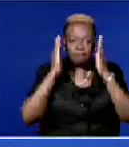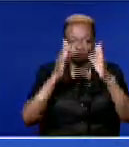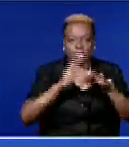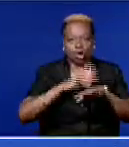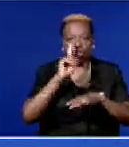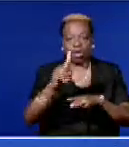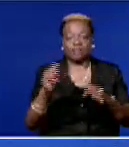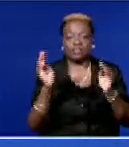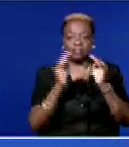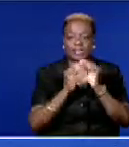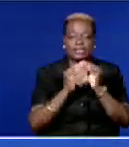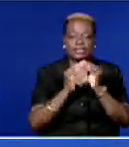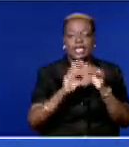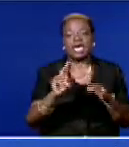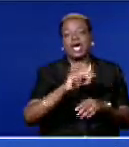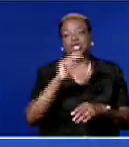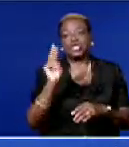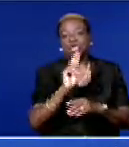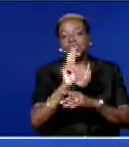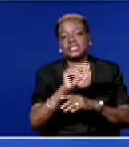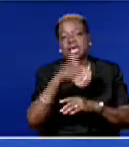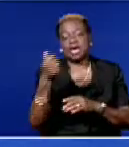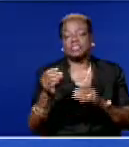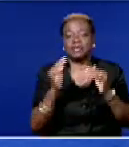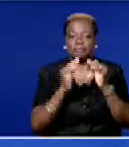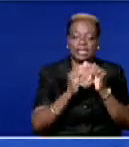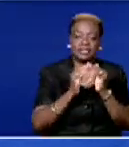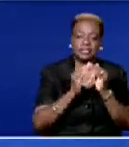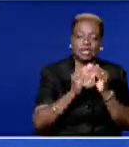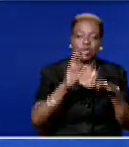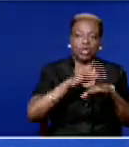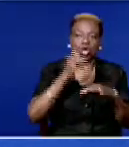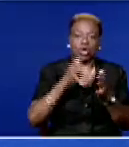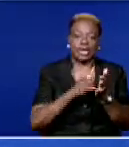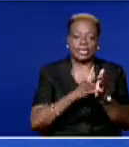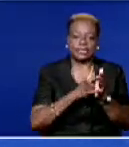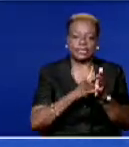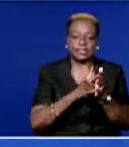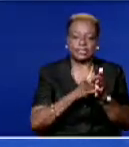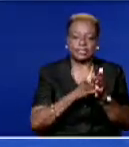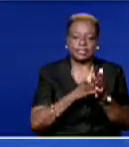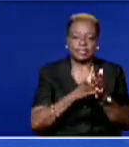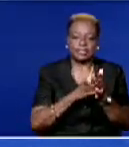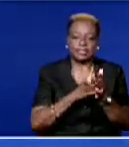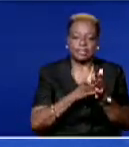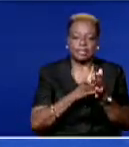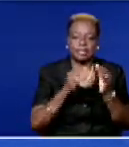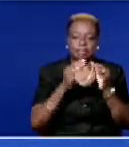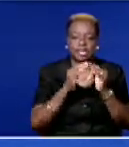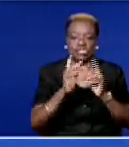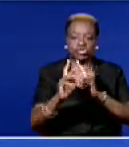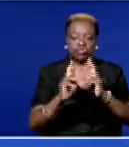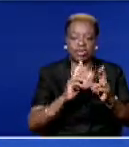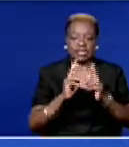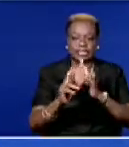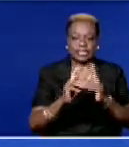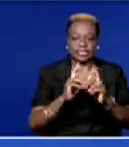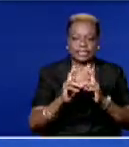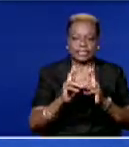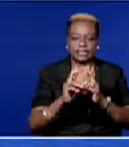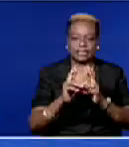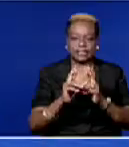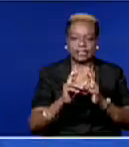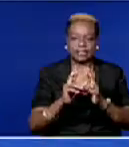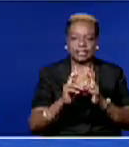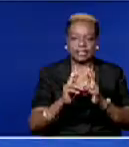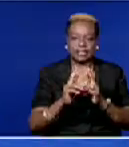those meets and use the other meets as like what we call it meet races, and it's basically they're not taper,